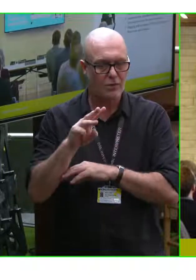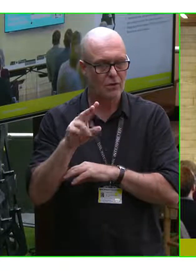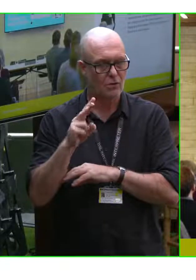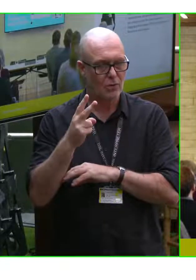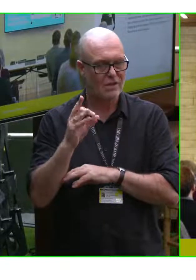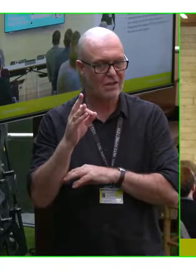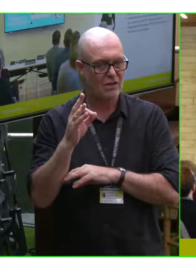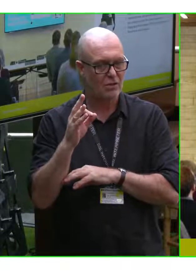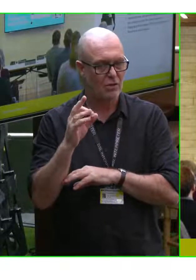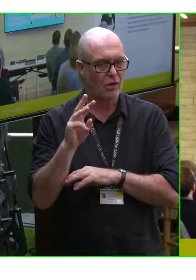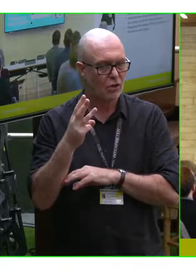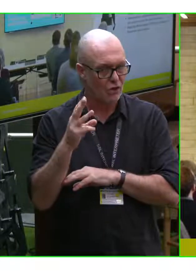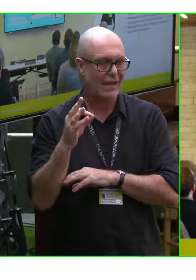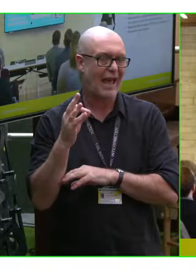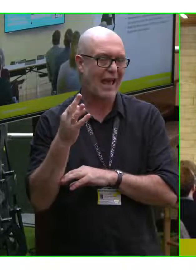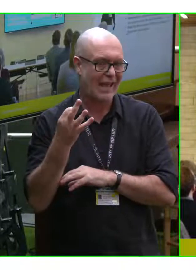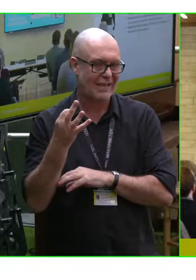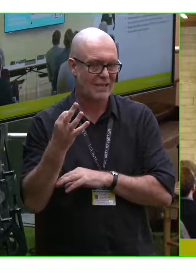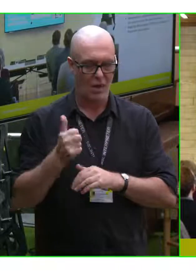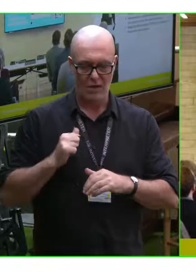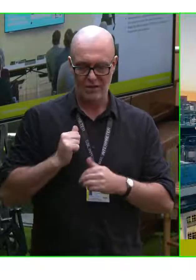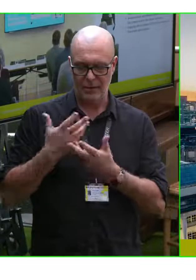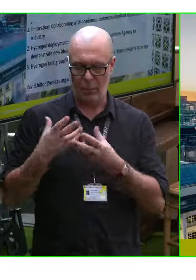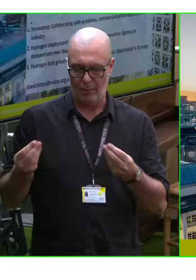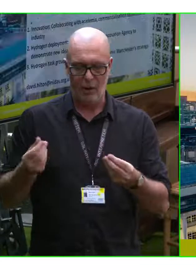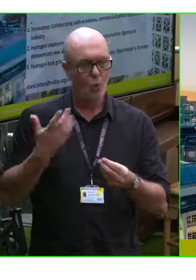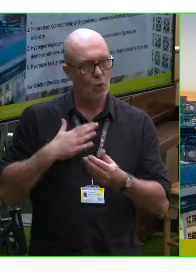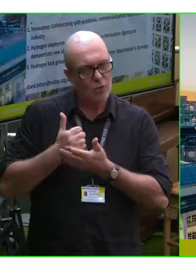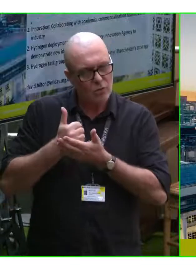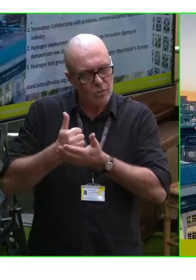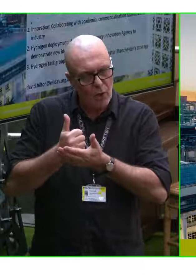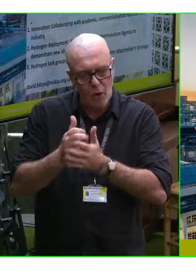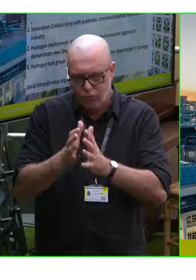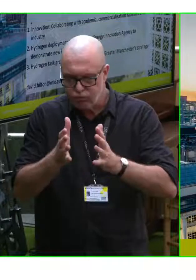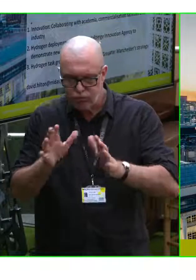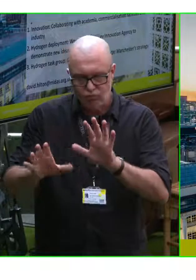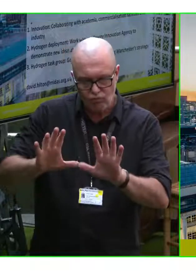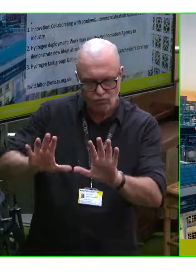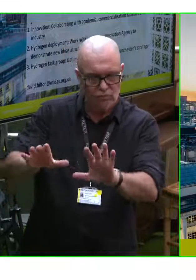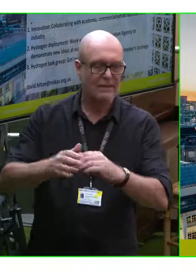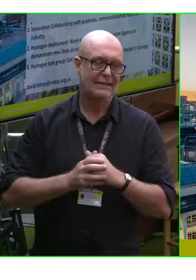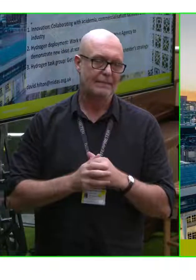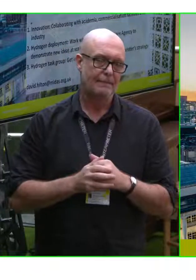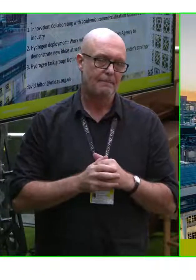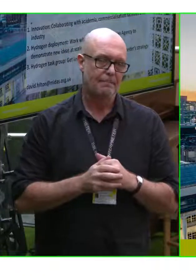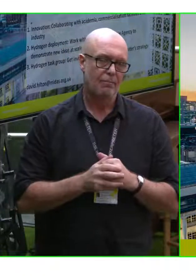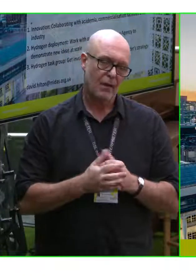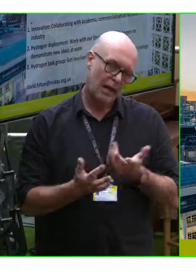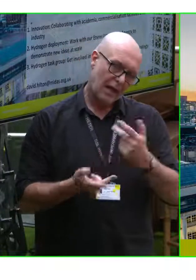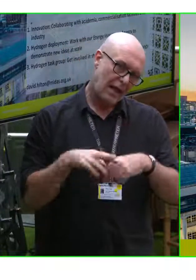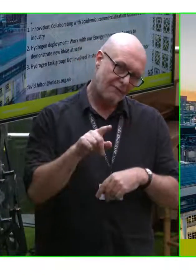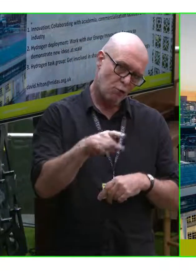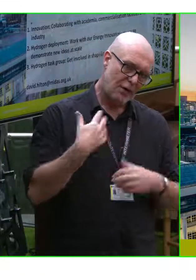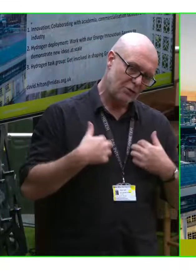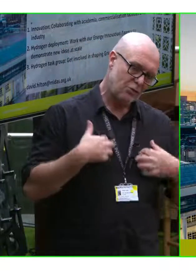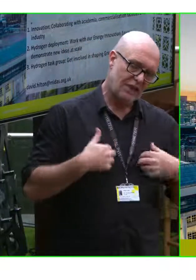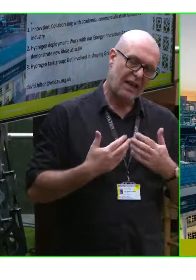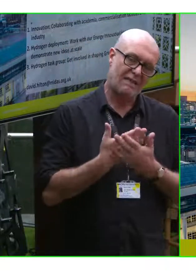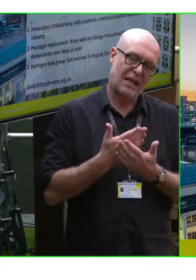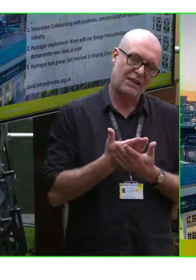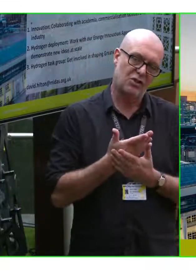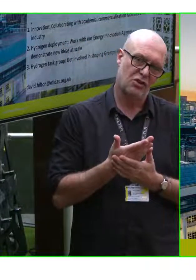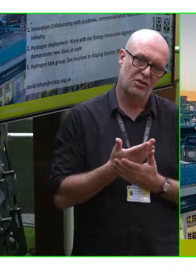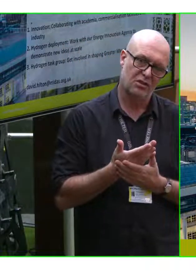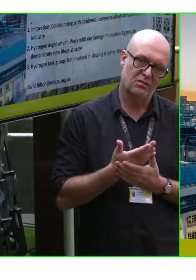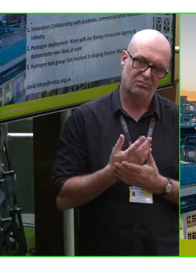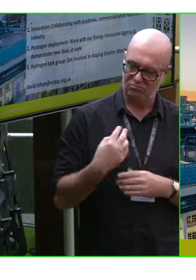those ambitions that we have across the Northwest. And in terms of what we're here to do, if you're interested in innovation, please speak to us or